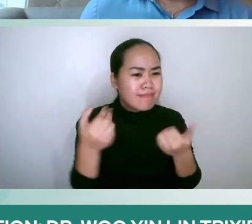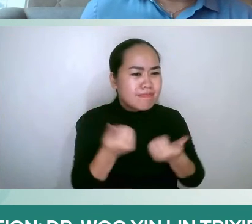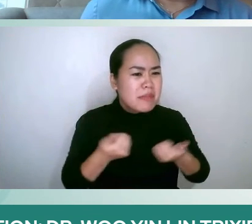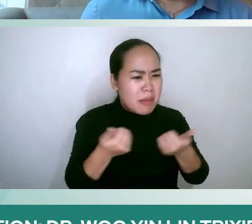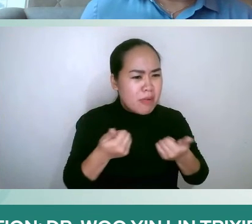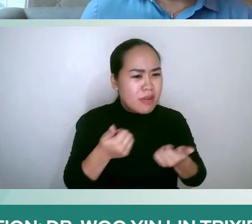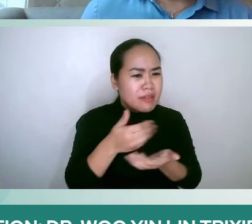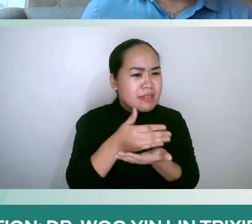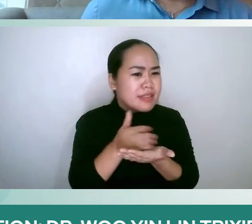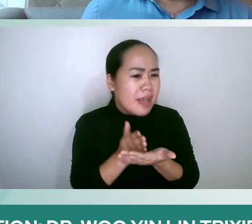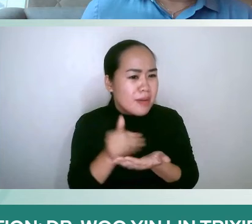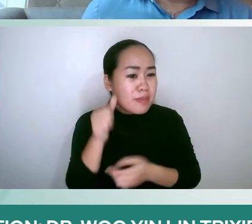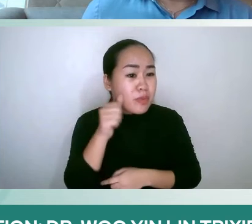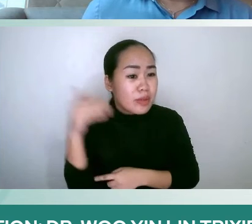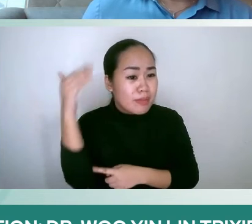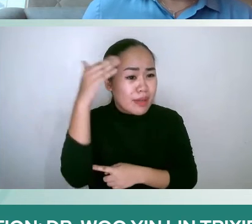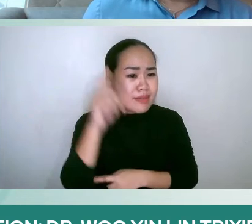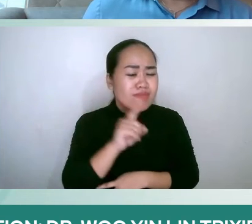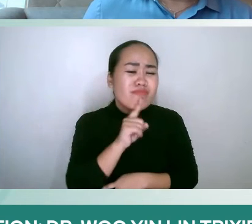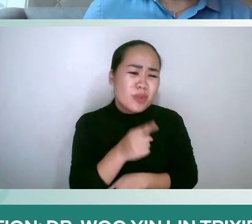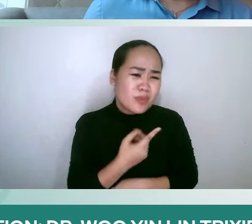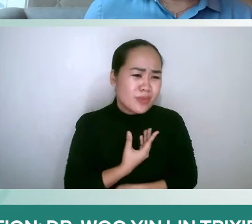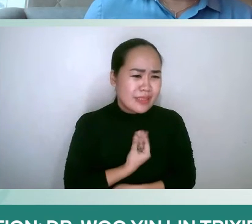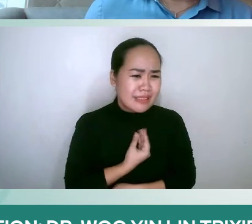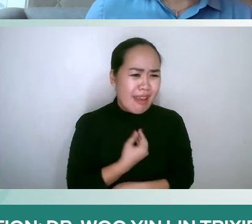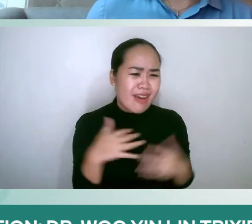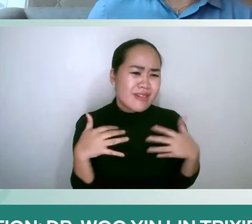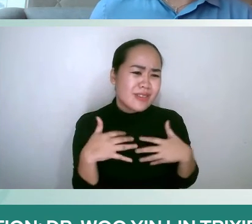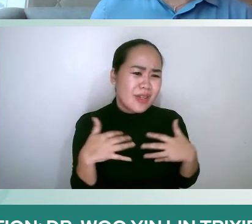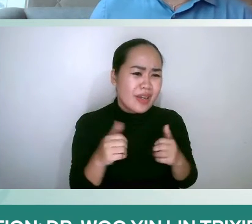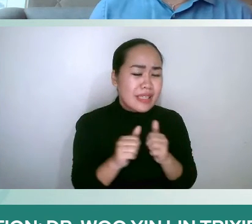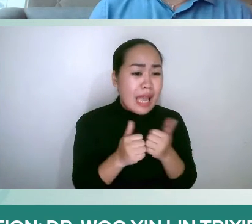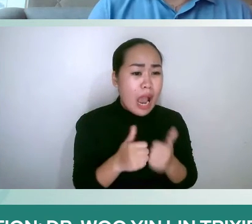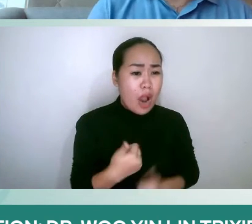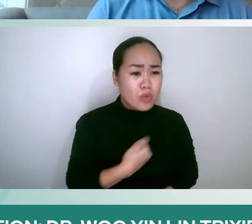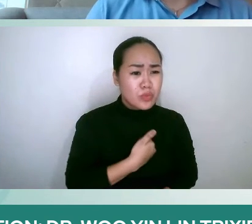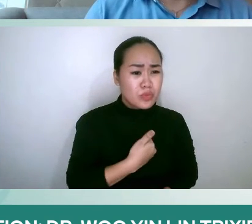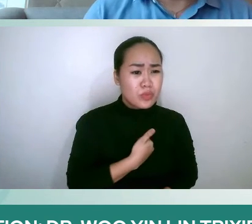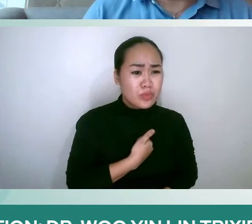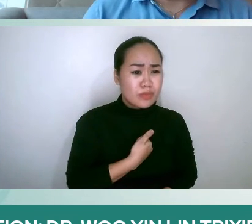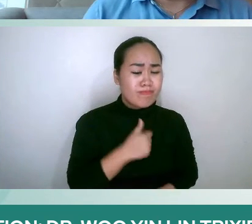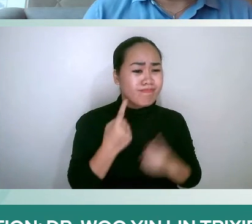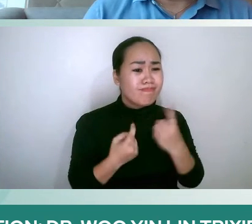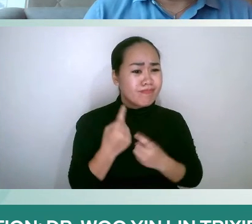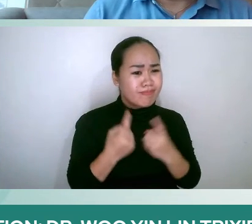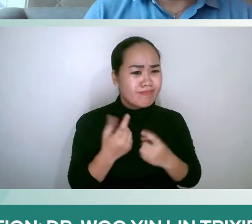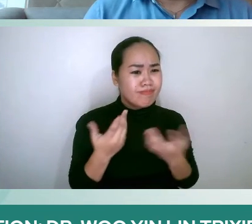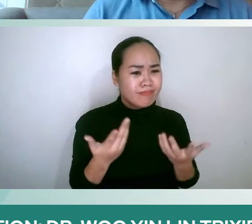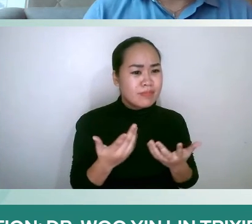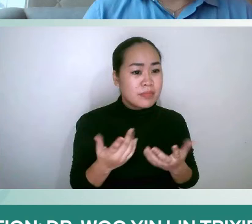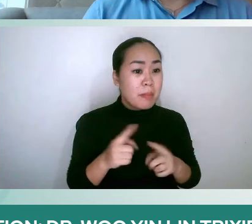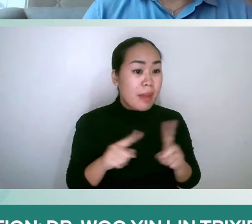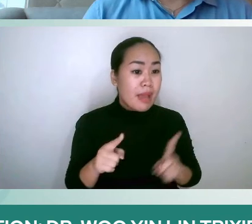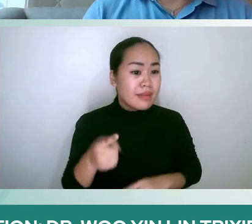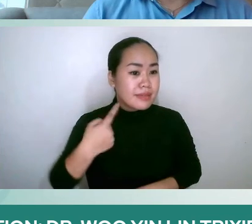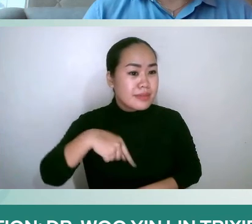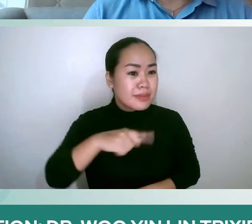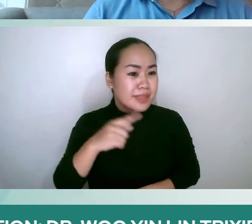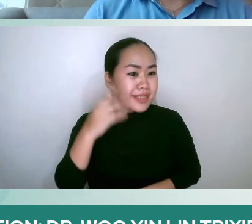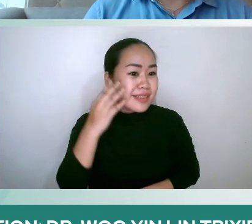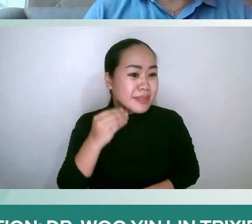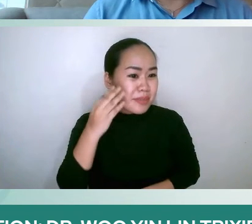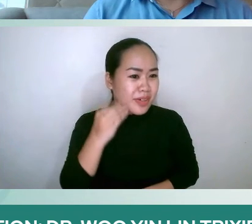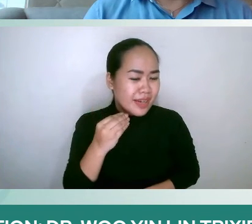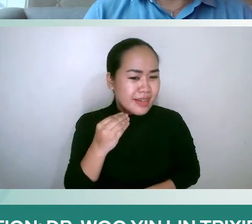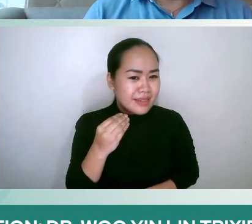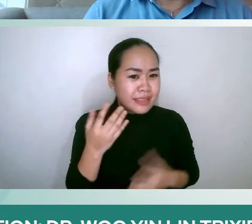women are really scared to do self-sampling themselves. But in our experience of as